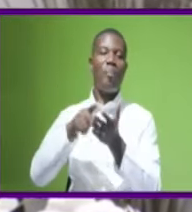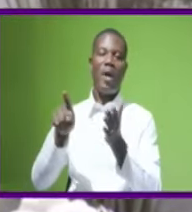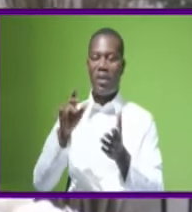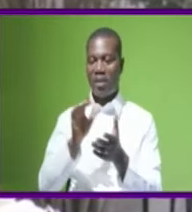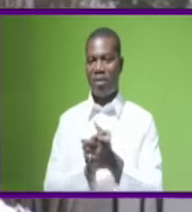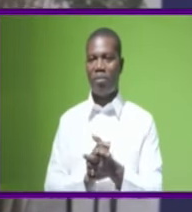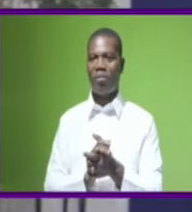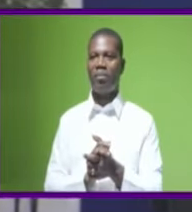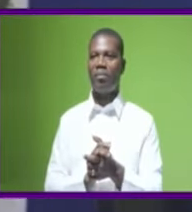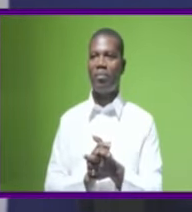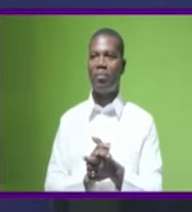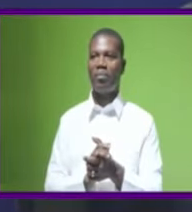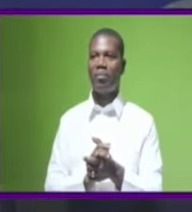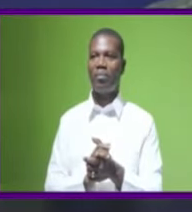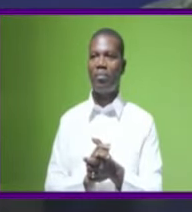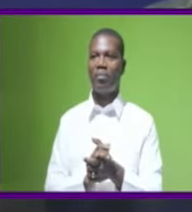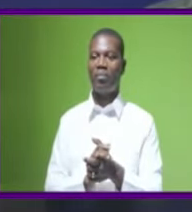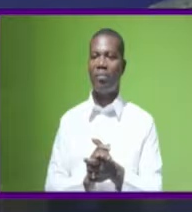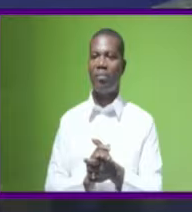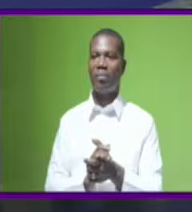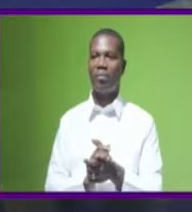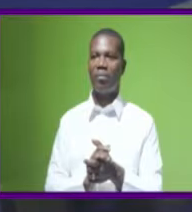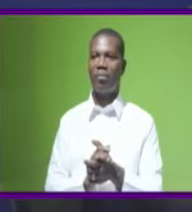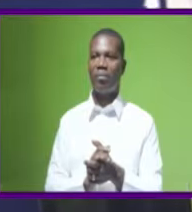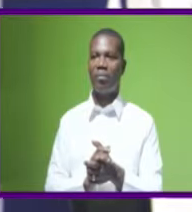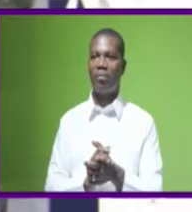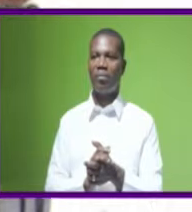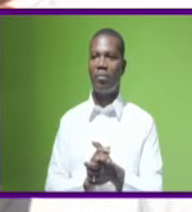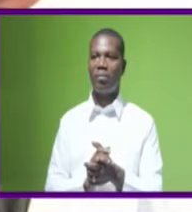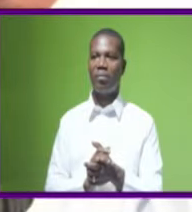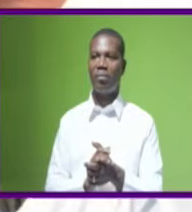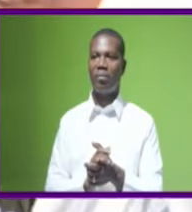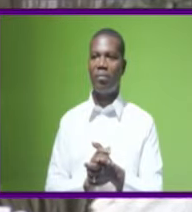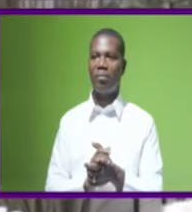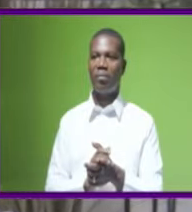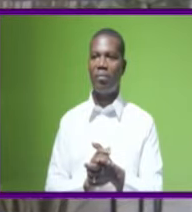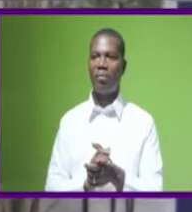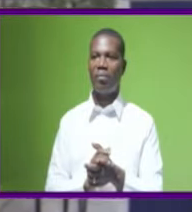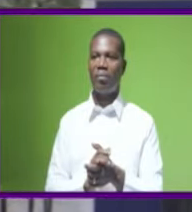I am telling you, you are not part of the elect.